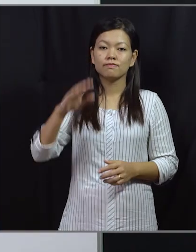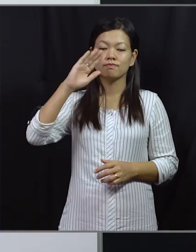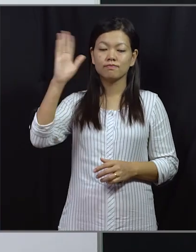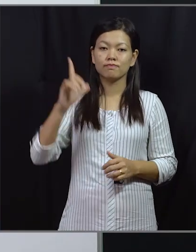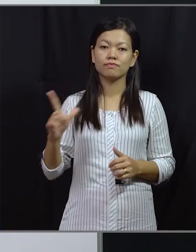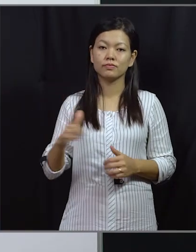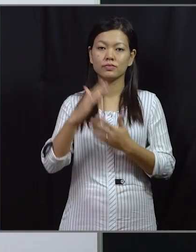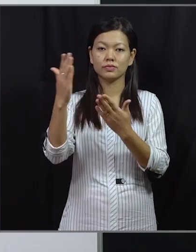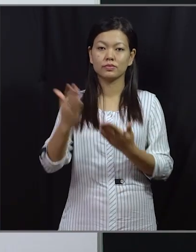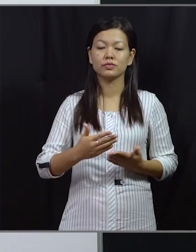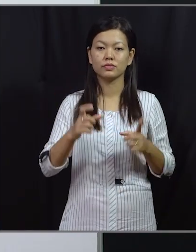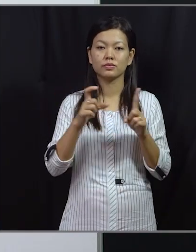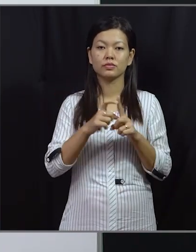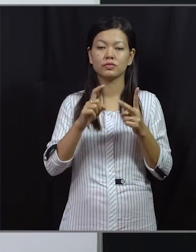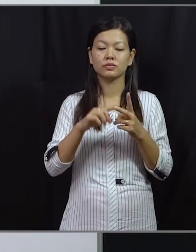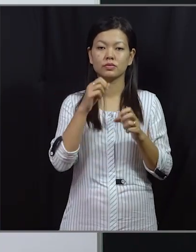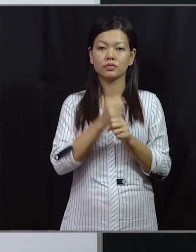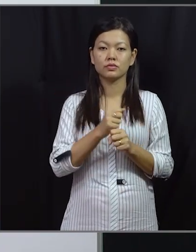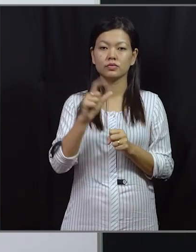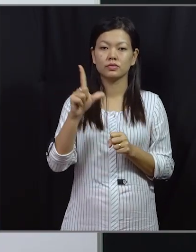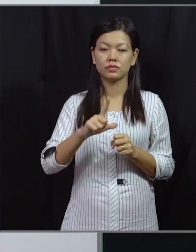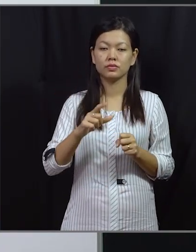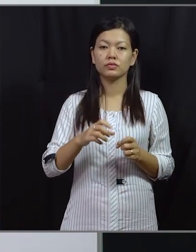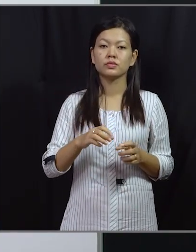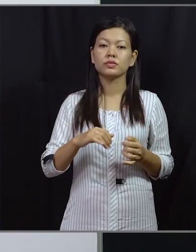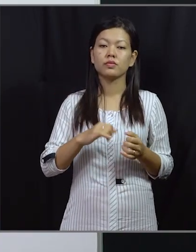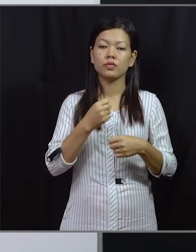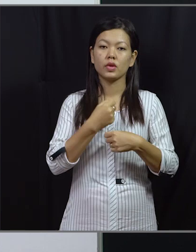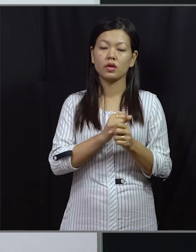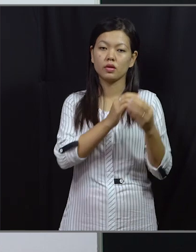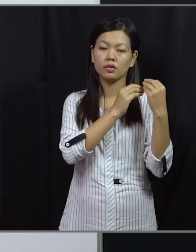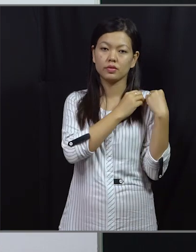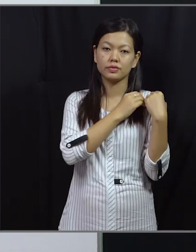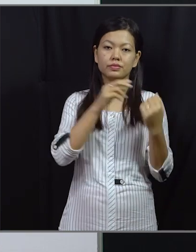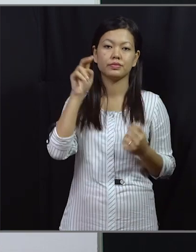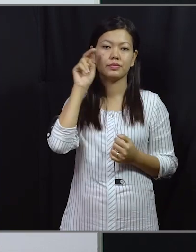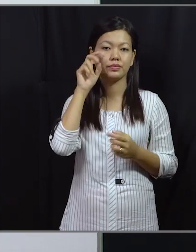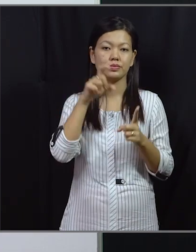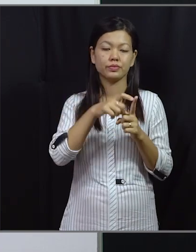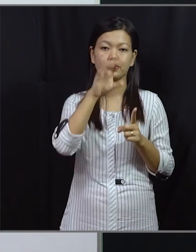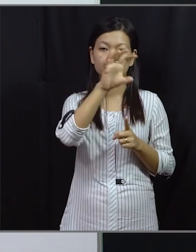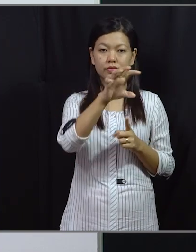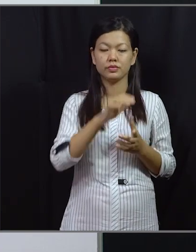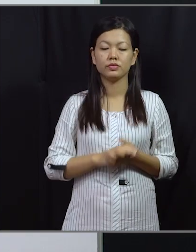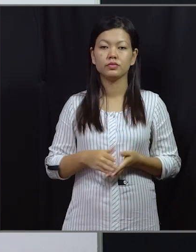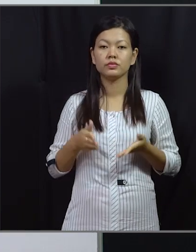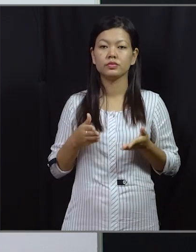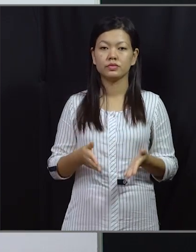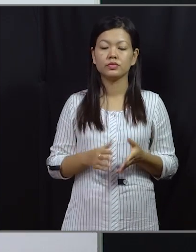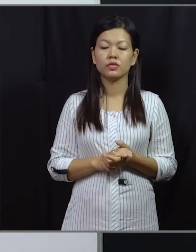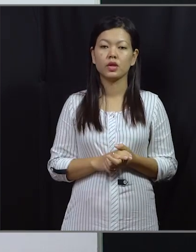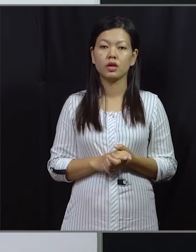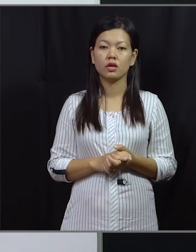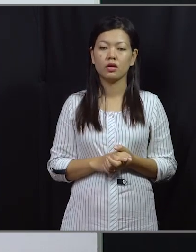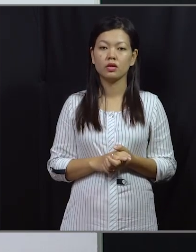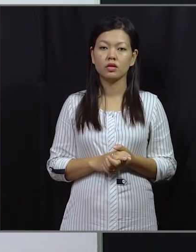Hello everyone, welcome to Digital Lesson for Students by Department of School Education, Nagaland. I'm T. Pongadi, MSc MPhil Mathematics from Sidi King Higher